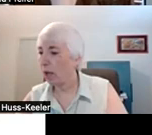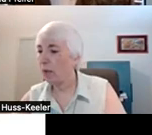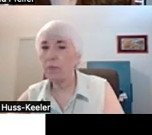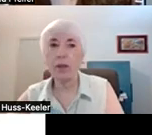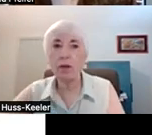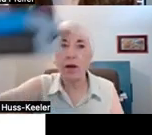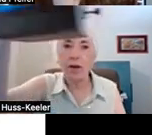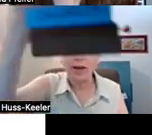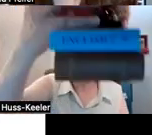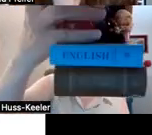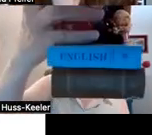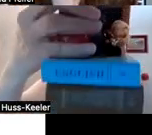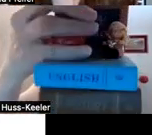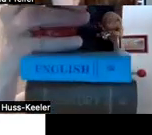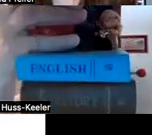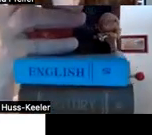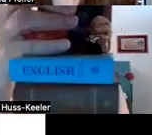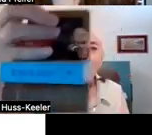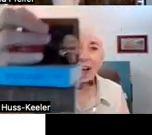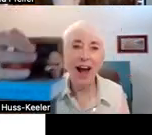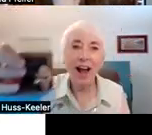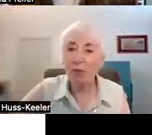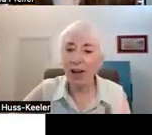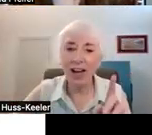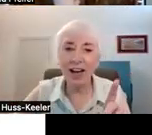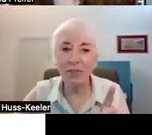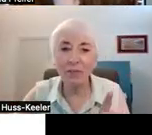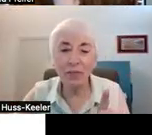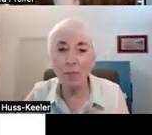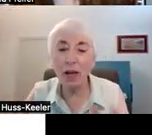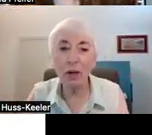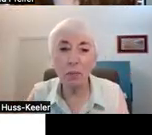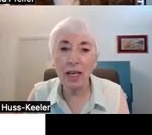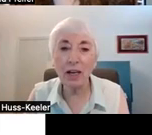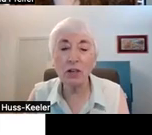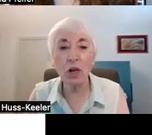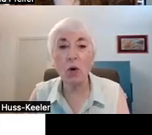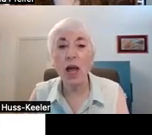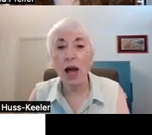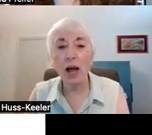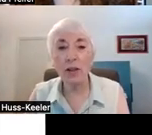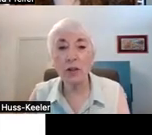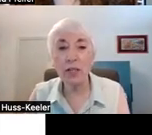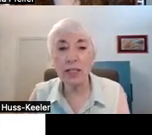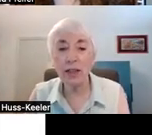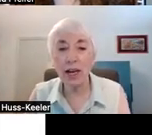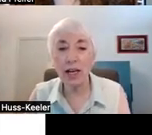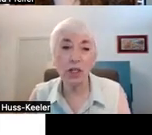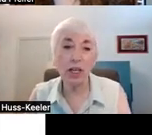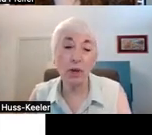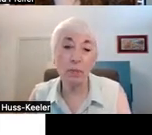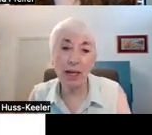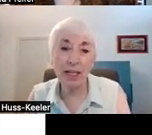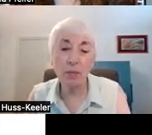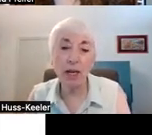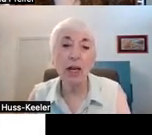Not seeing any. What? Okay. Wait. Oh. I have one. I'm not going to be here. So you had said that I